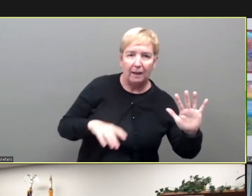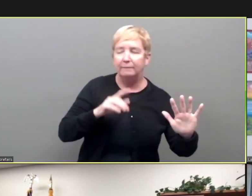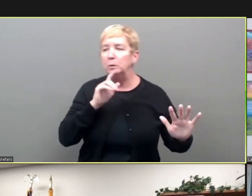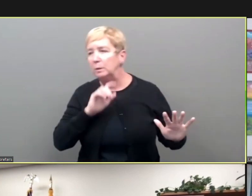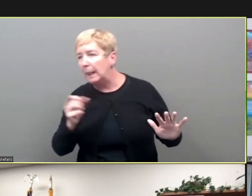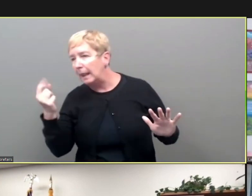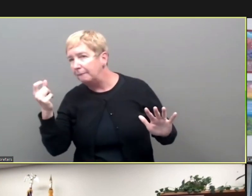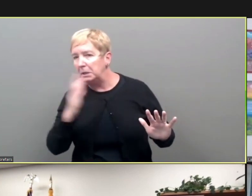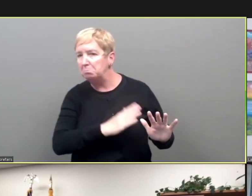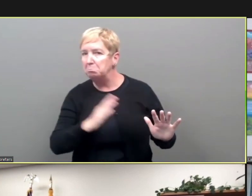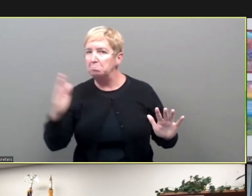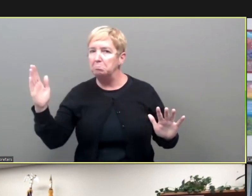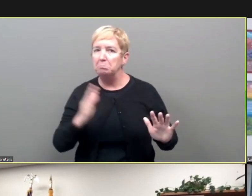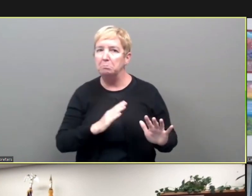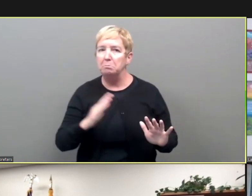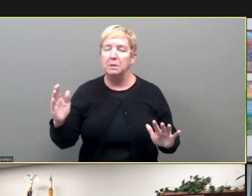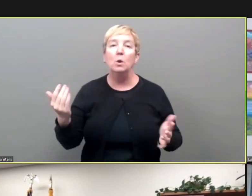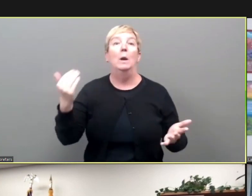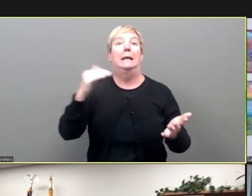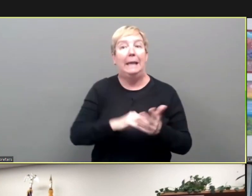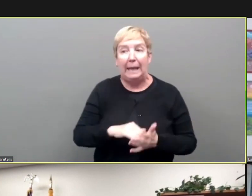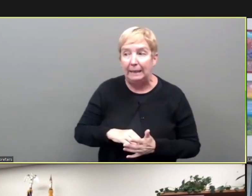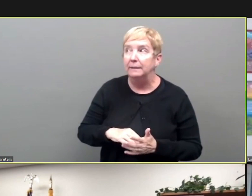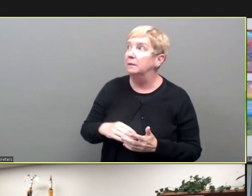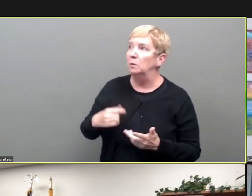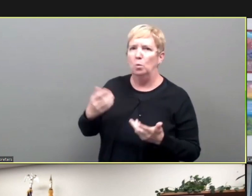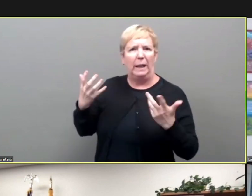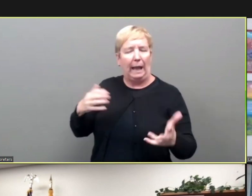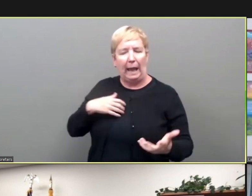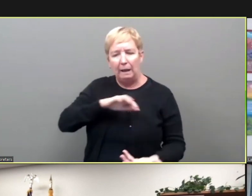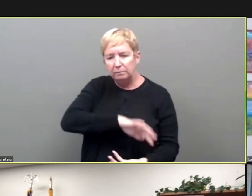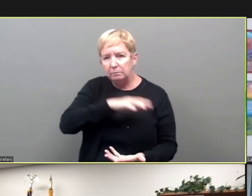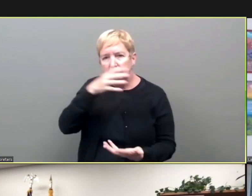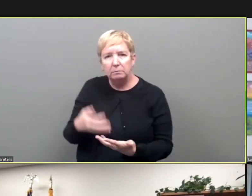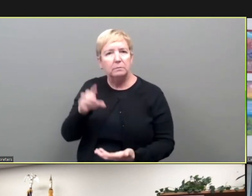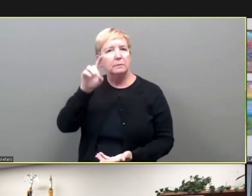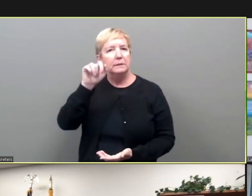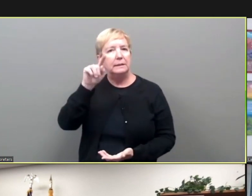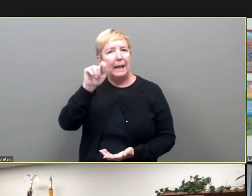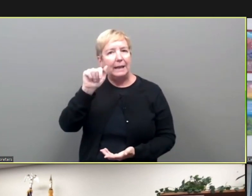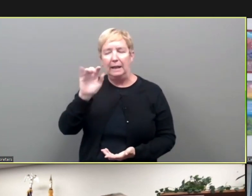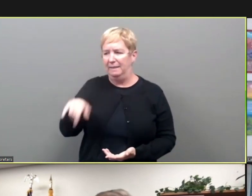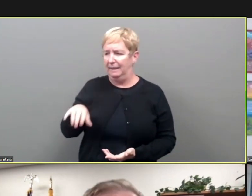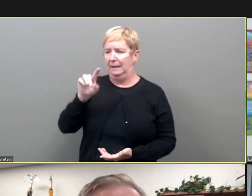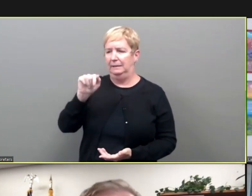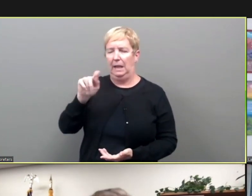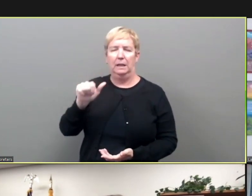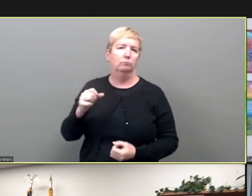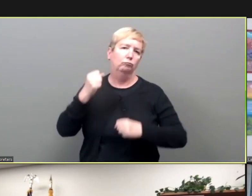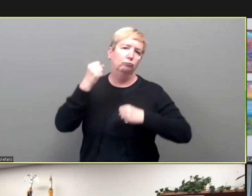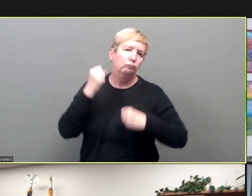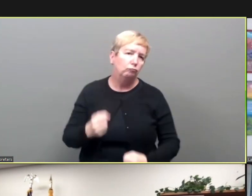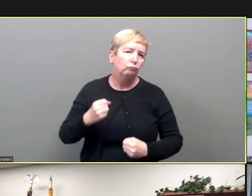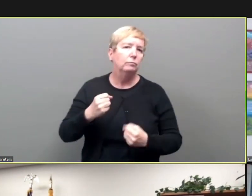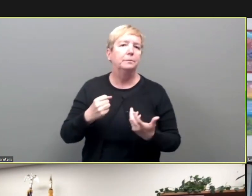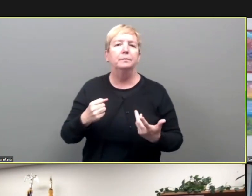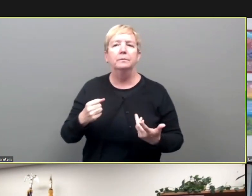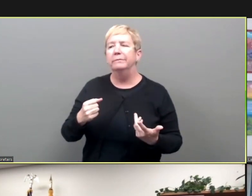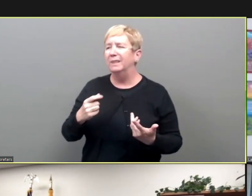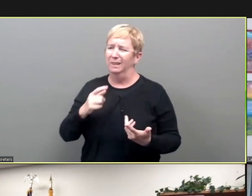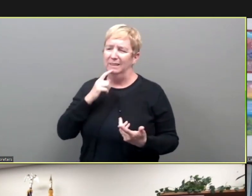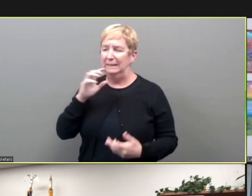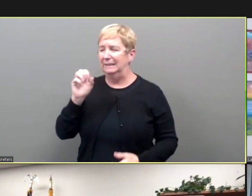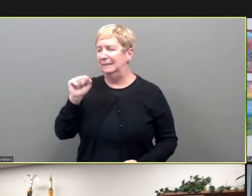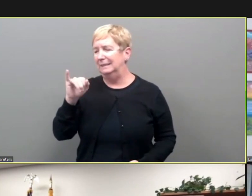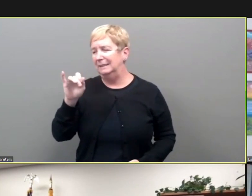so just to reiterate that the data that they have submitted is very, very good. In terms of side effects, it's just similar to